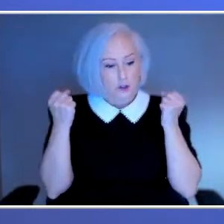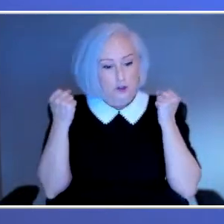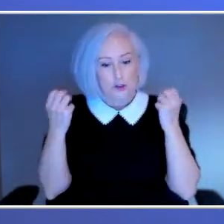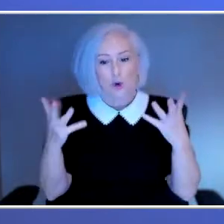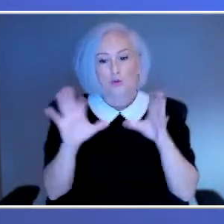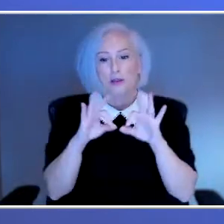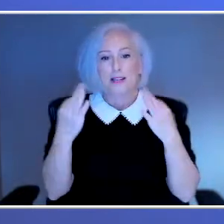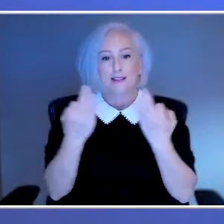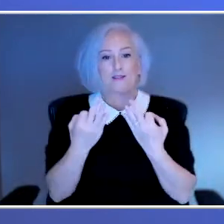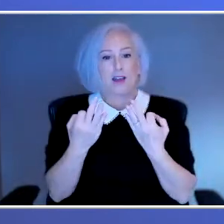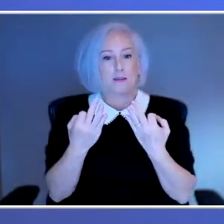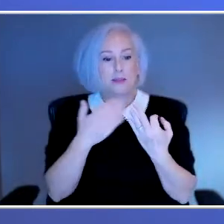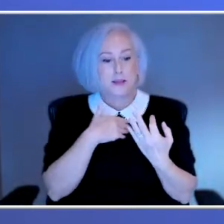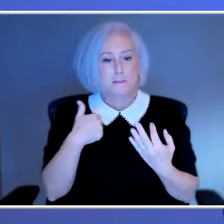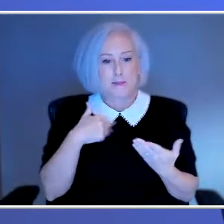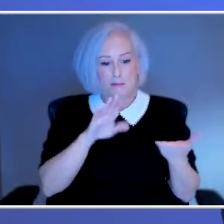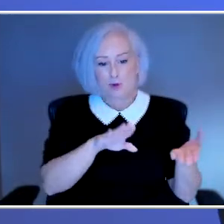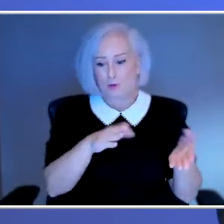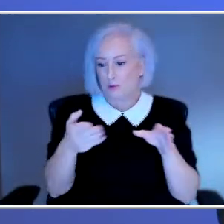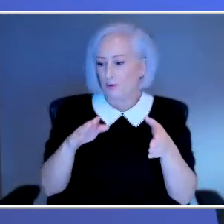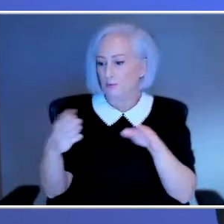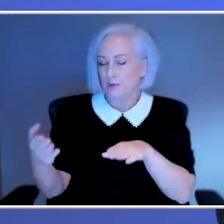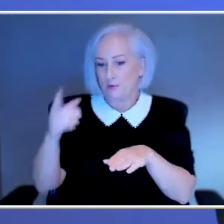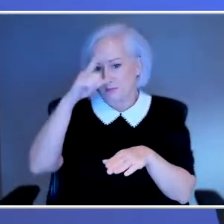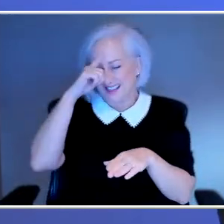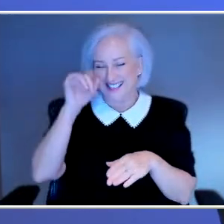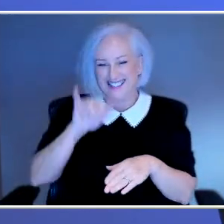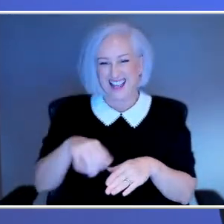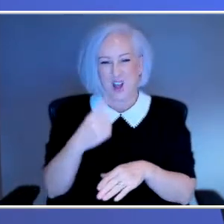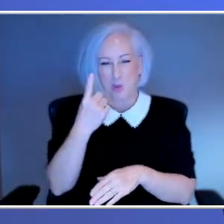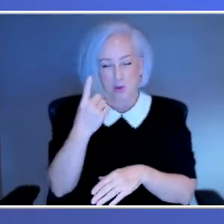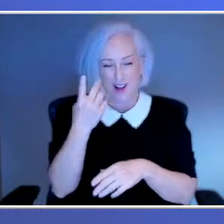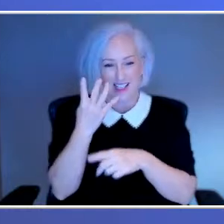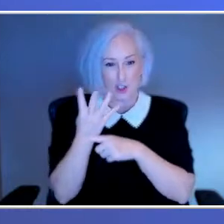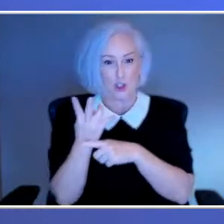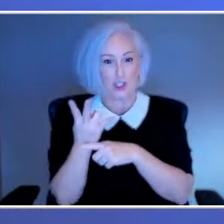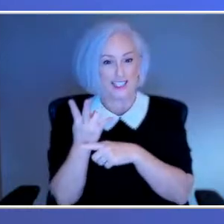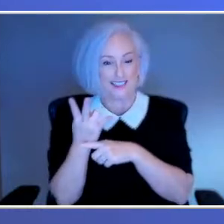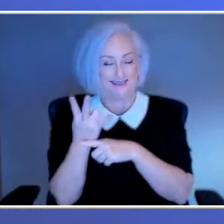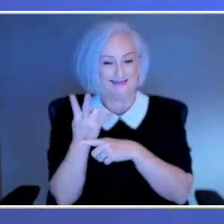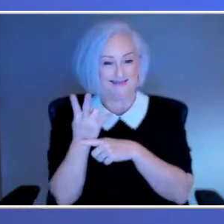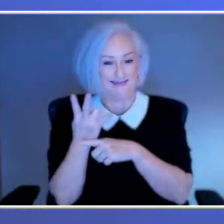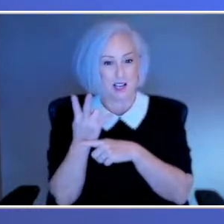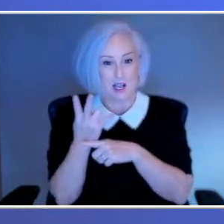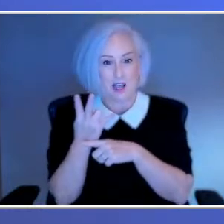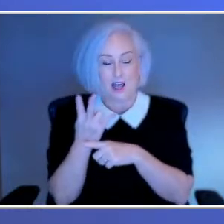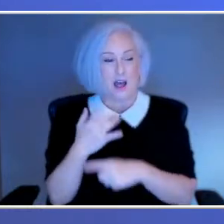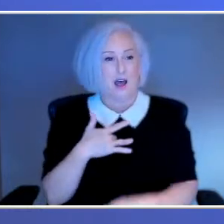because of this gene, and it's just because of this gene. And it opened up my eyes to,